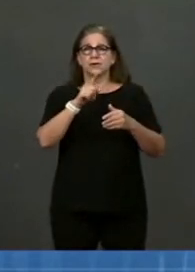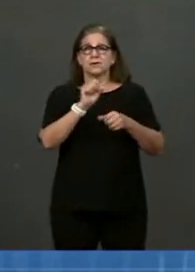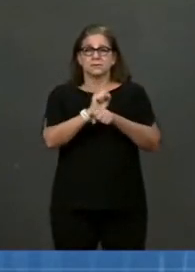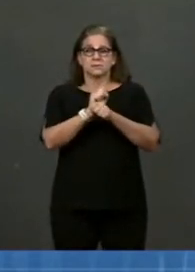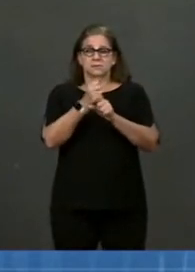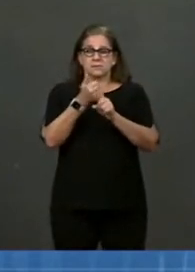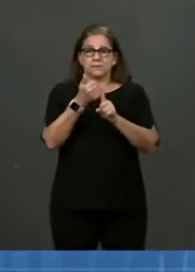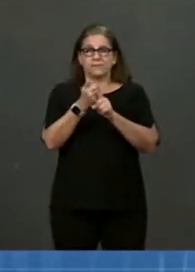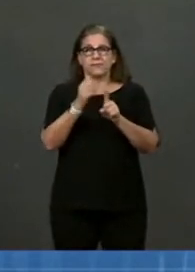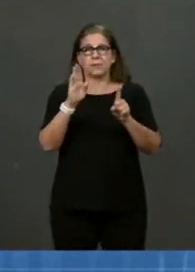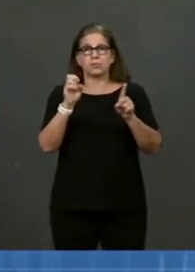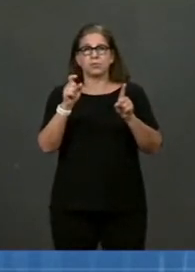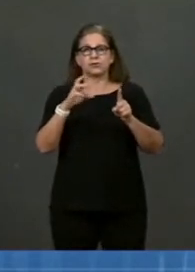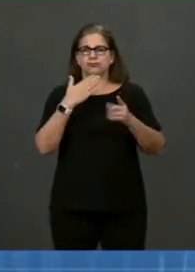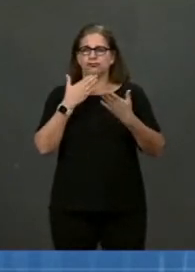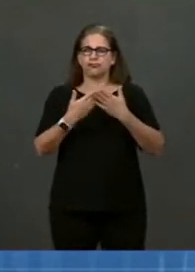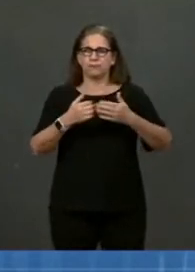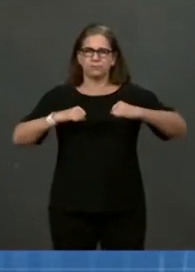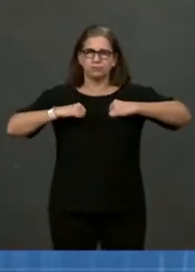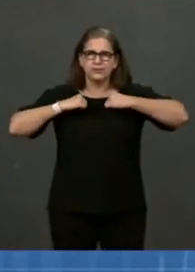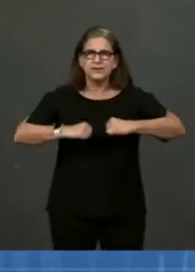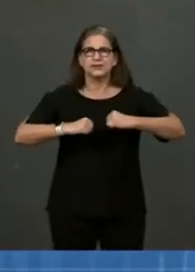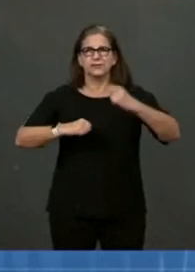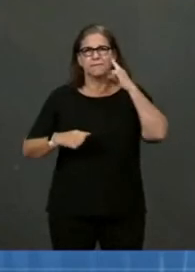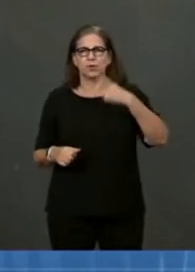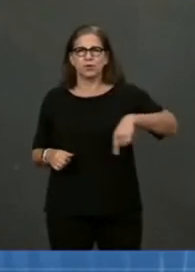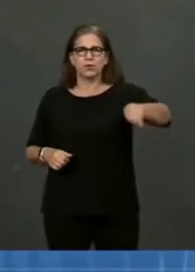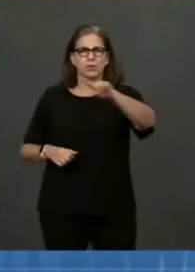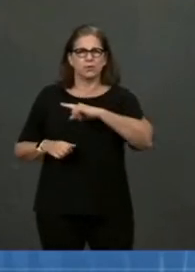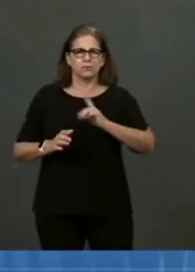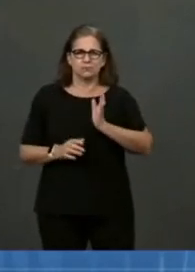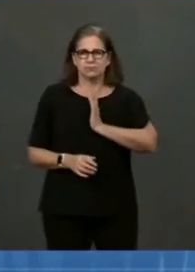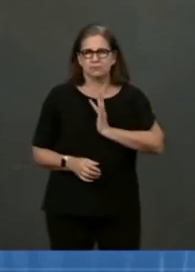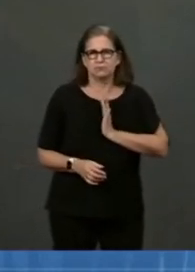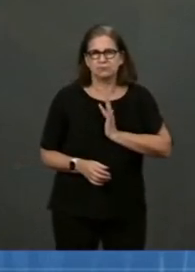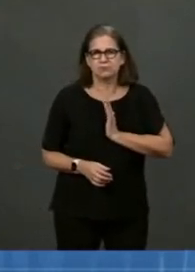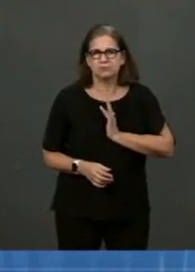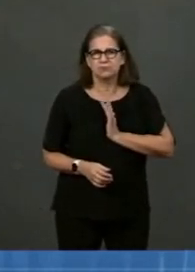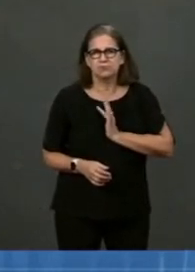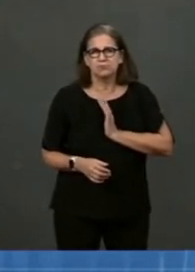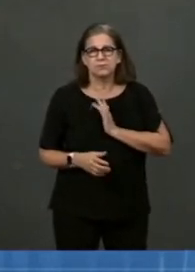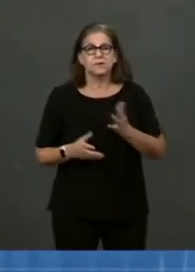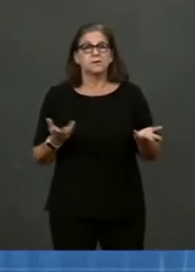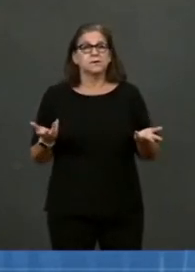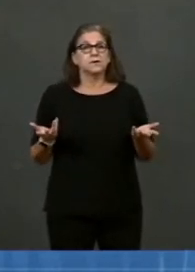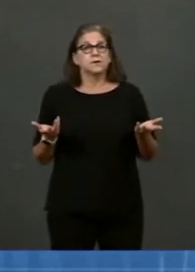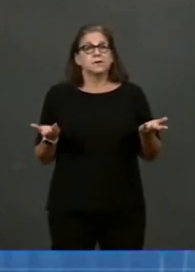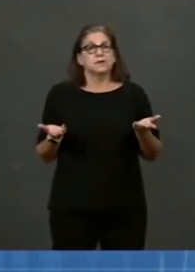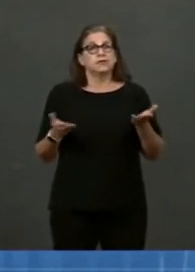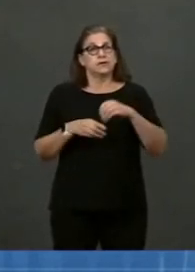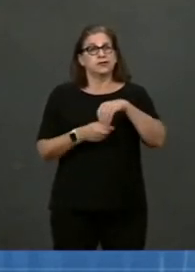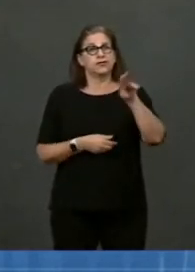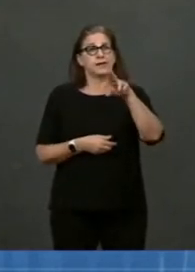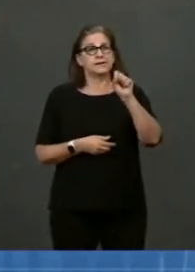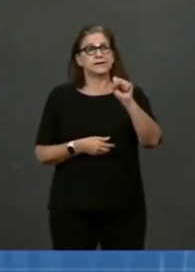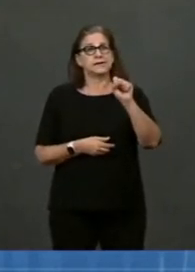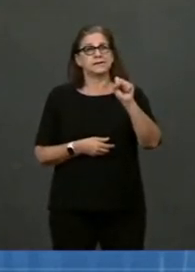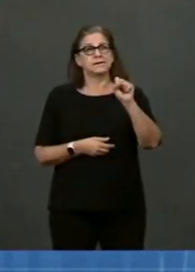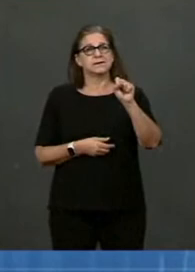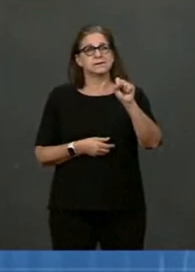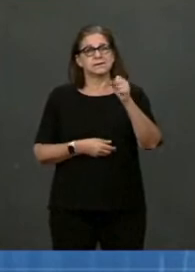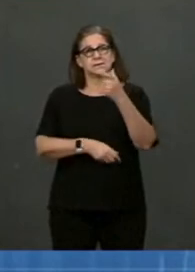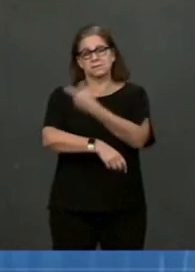COVID-19. All three COVID-19 vaccines authorized in the United States are extraordinarily safe, as demonstrated